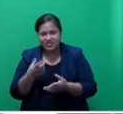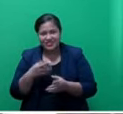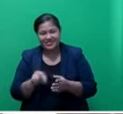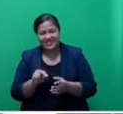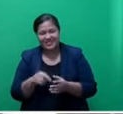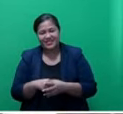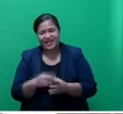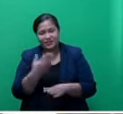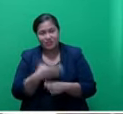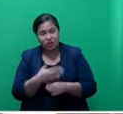descriptions that will be required under the new law. So once the new laws have been implemented and put in place, then we can do a review. It would be a